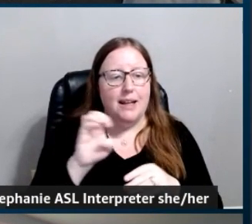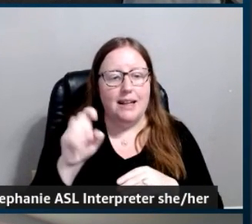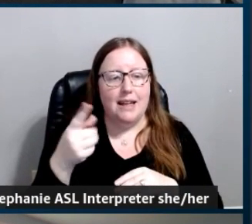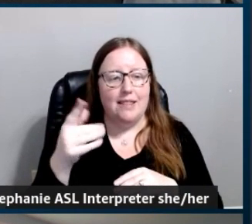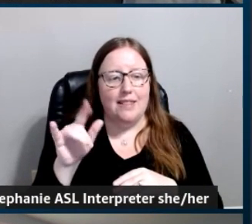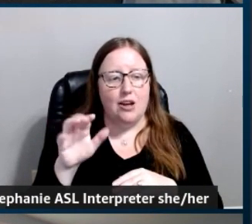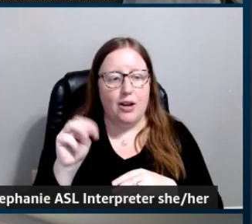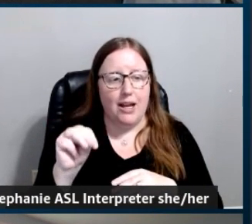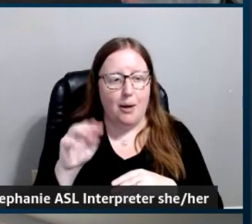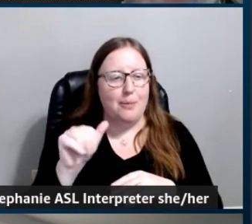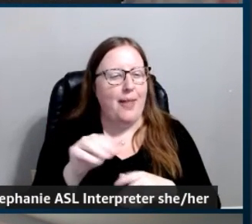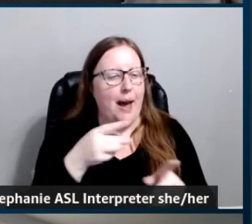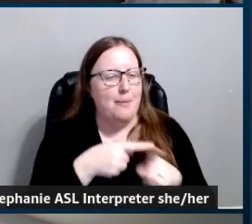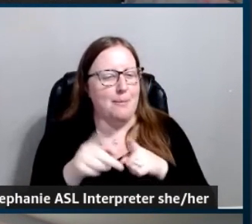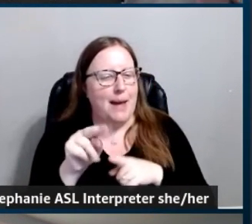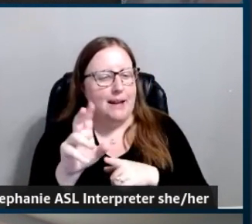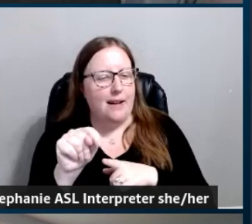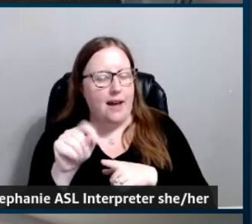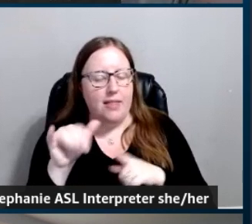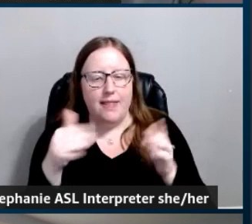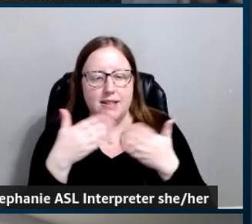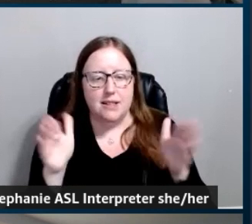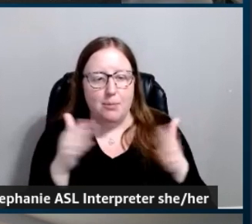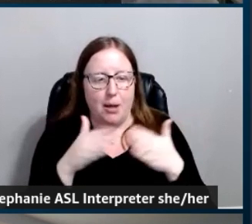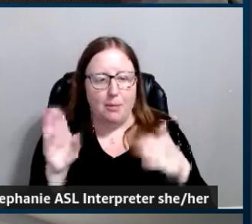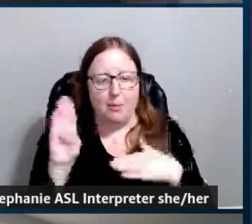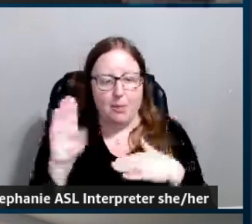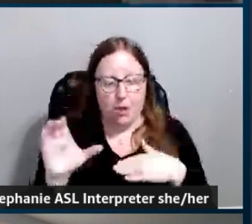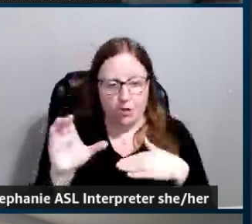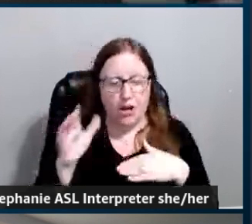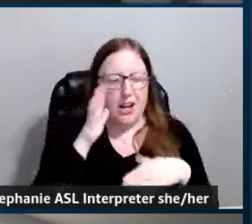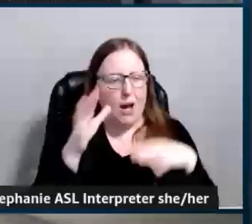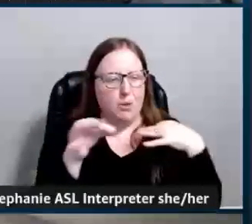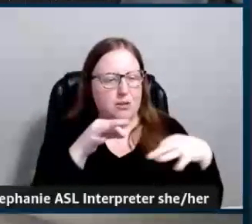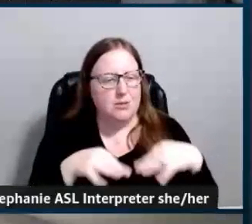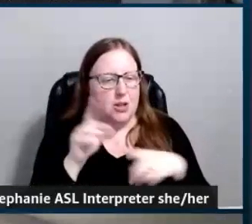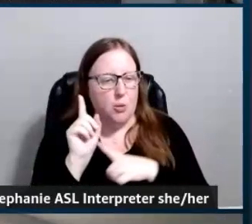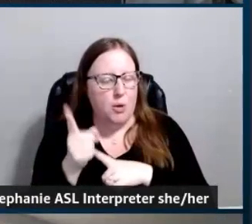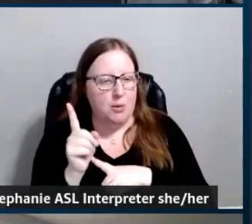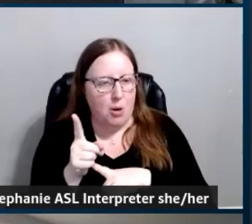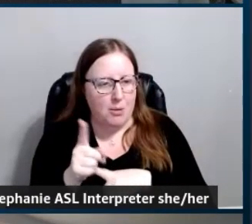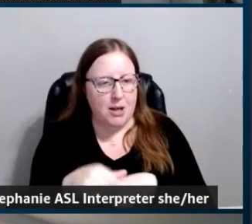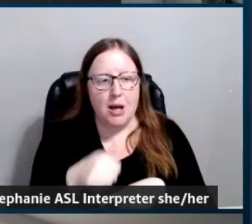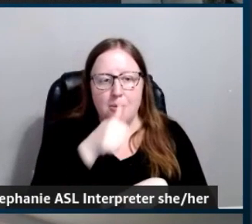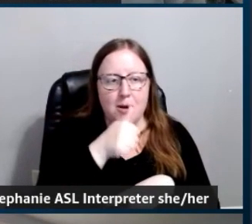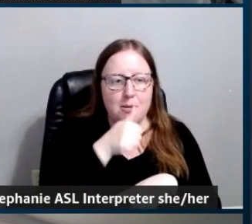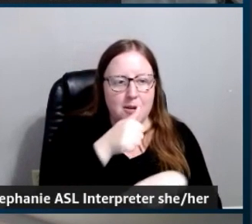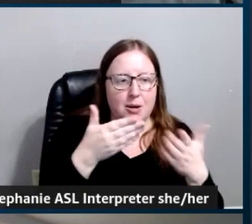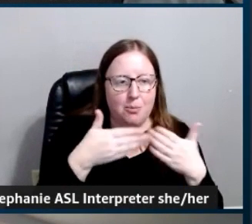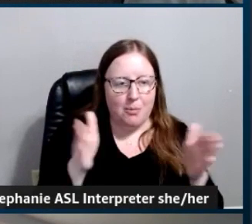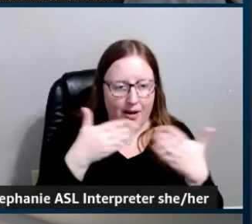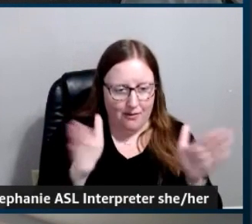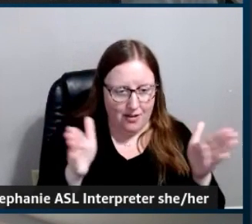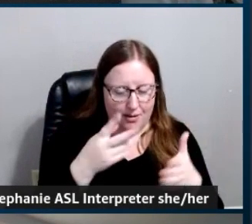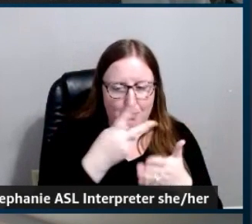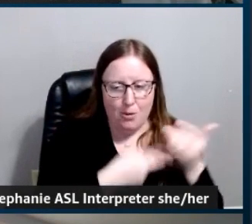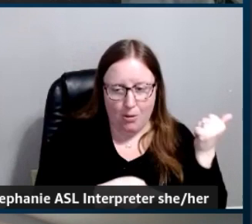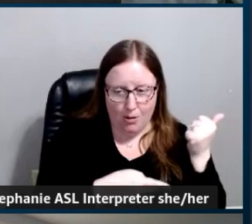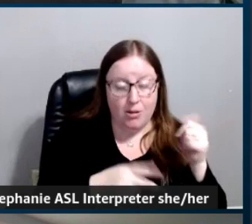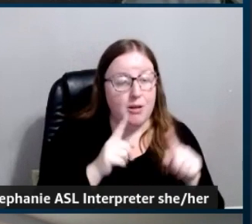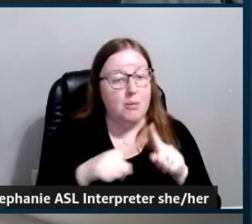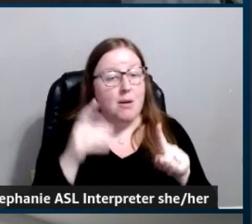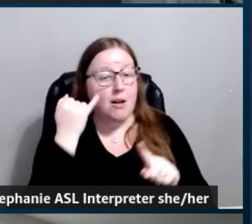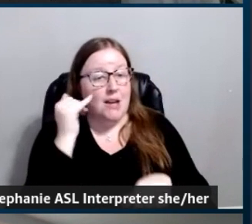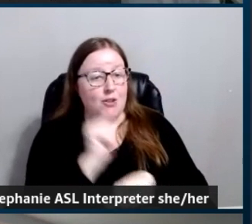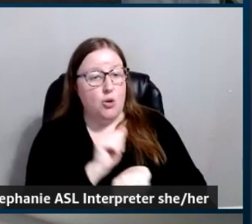mainnet, which is the public blockchain. I'll get to that in a second. There are public and private blockchains. But if you're working on